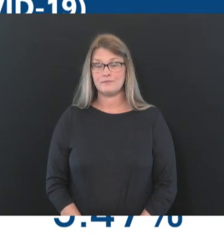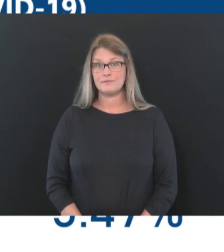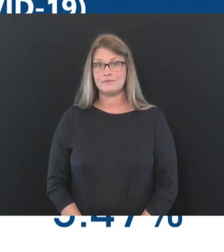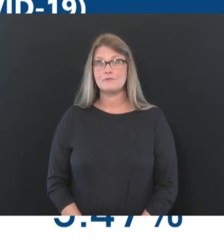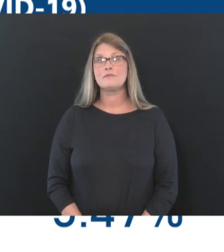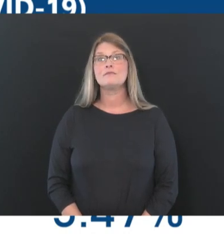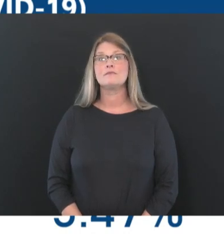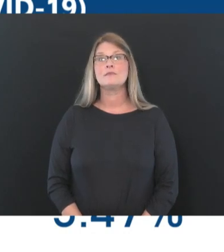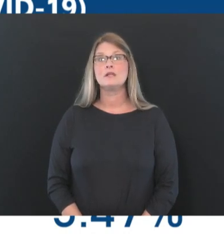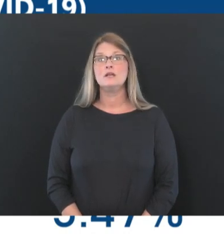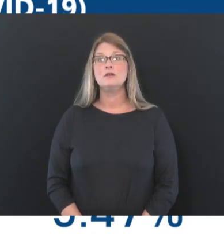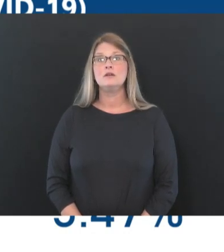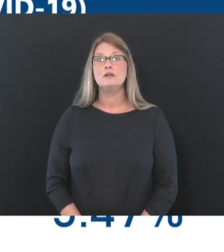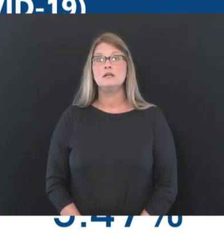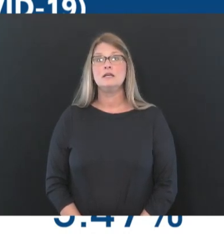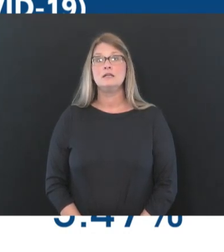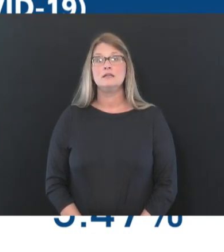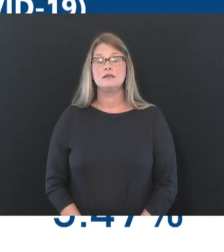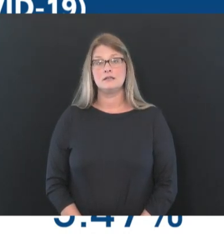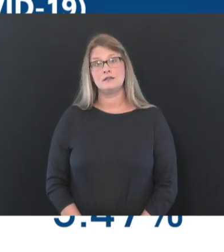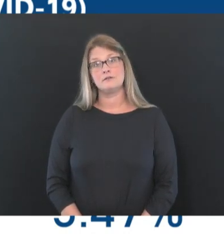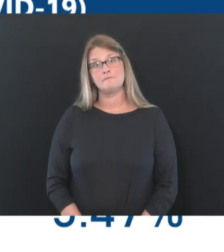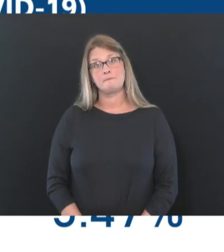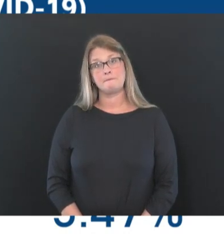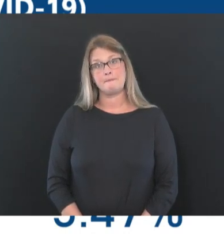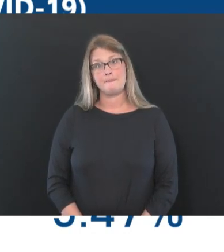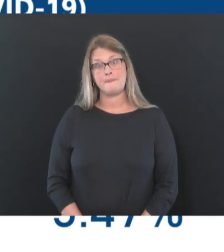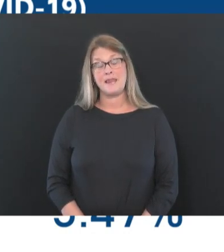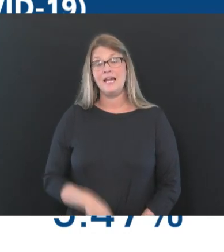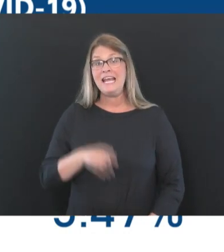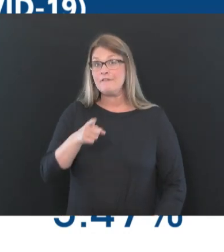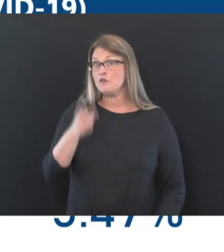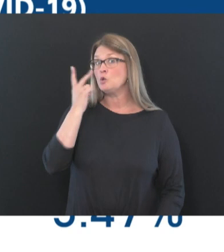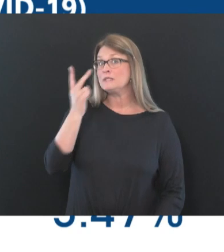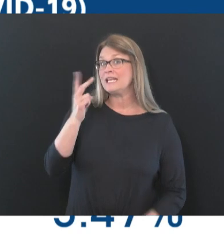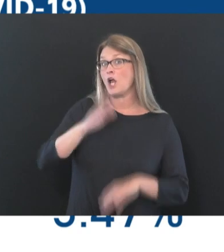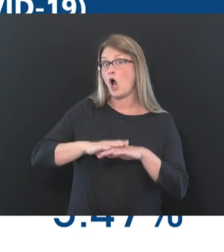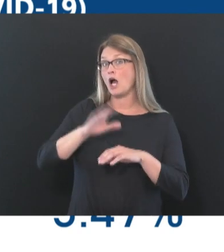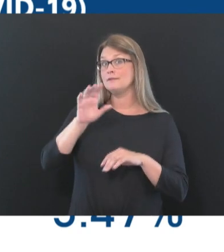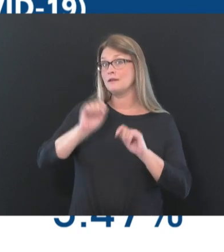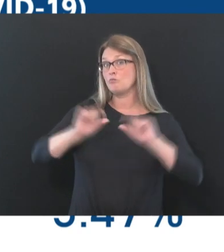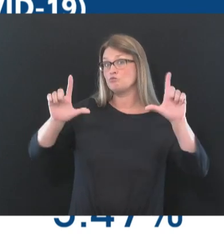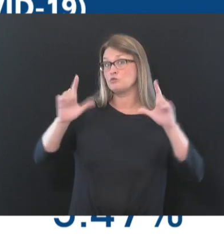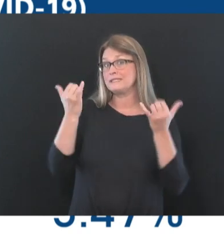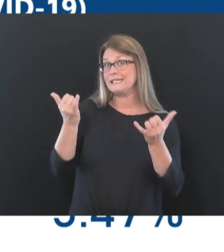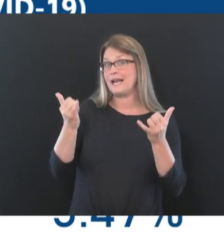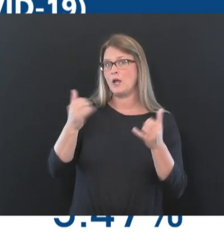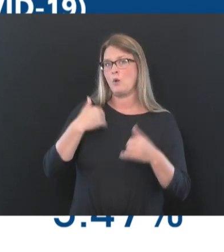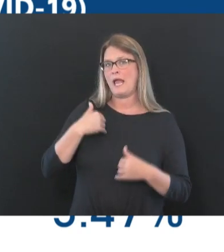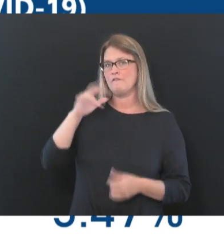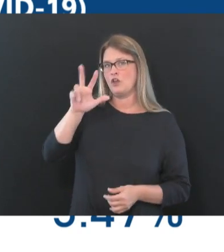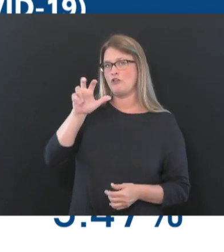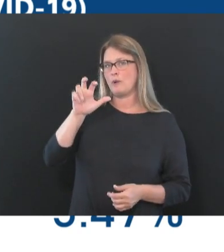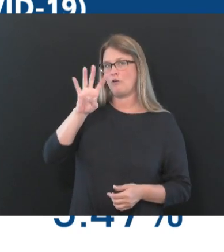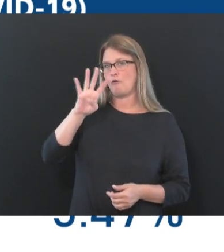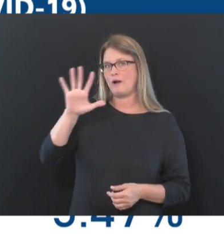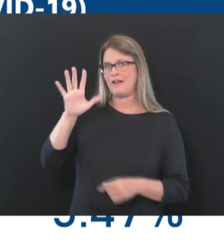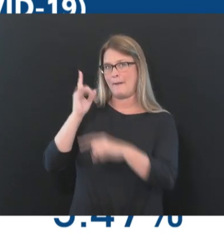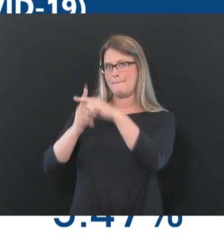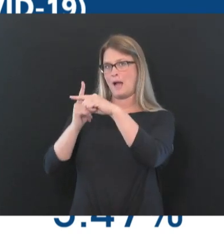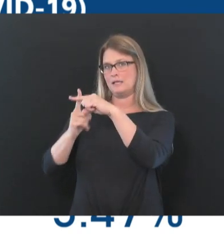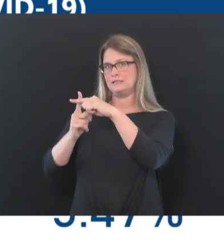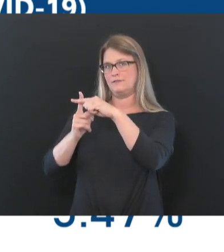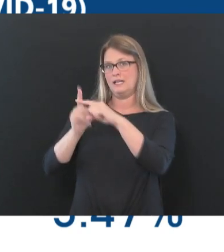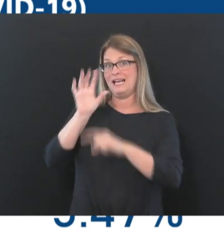And if you'll notice on the dashboard today, we have 345 positives,